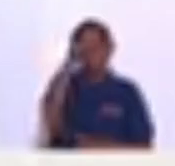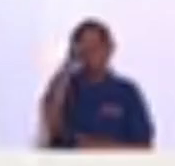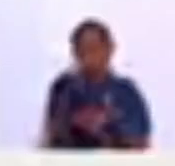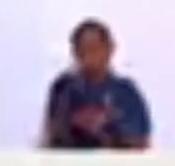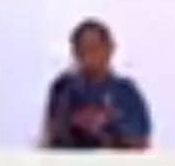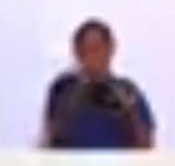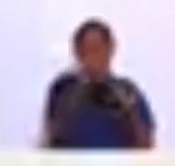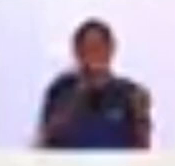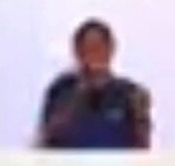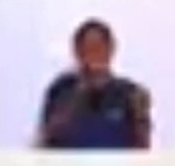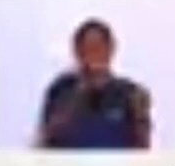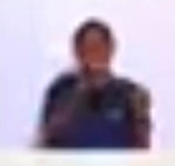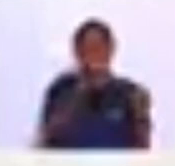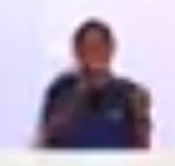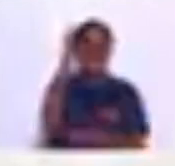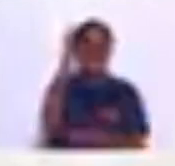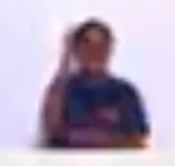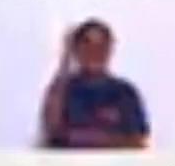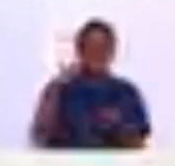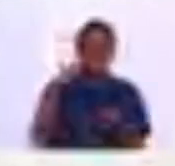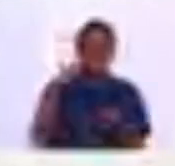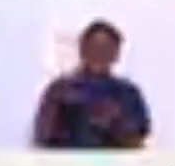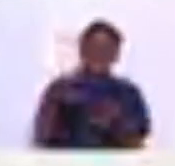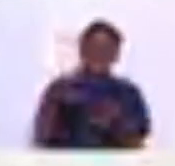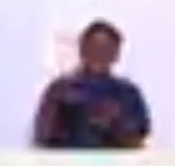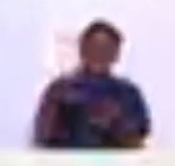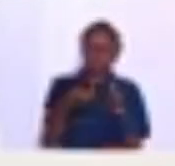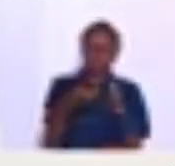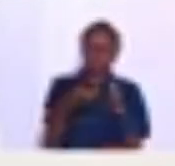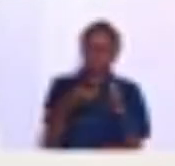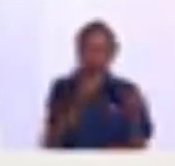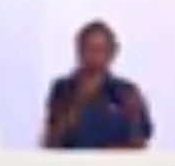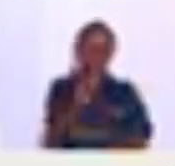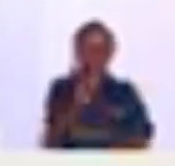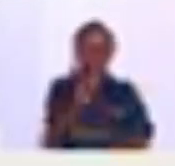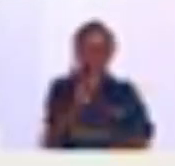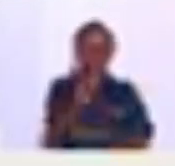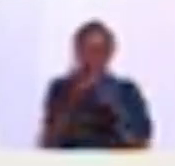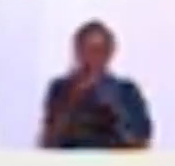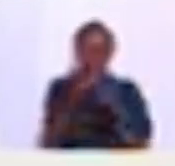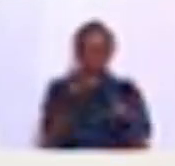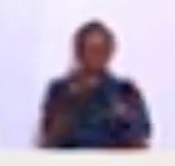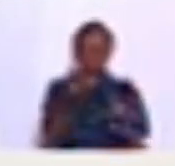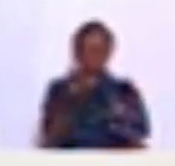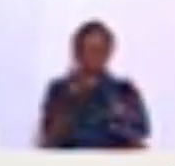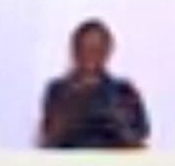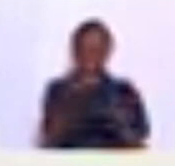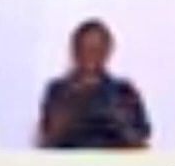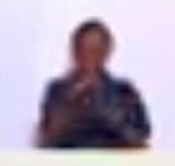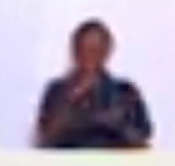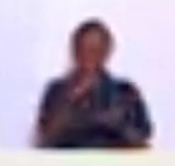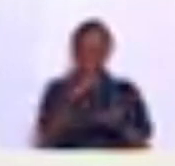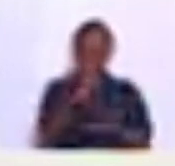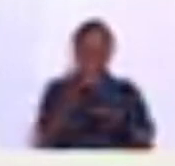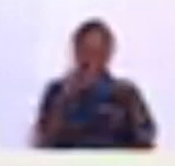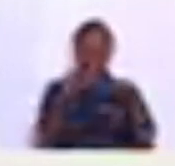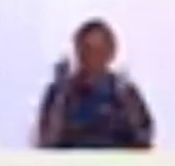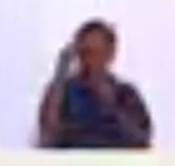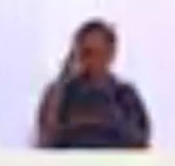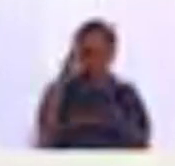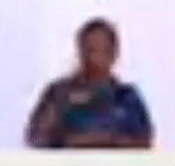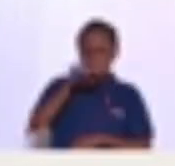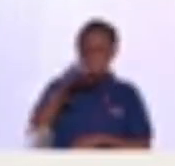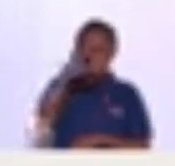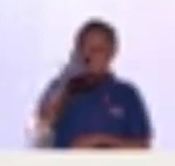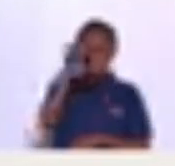rejected knowledge, I also will reject you from being a priest for me. Because you have